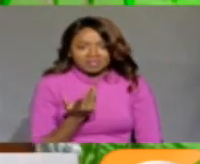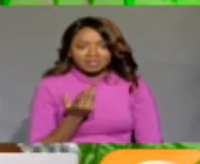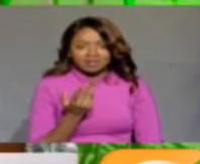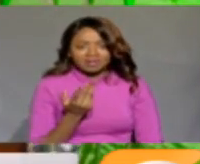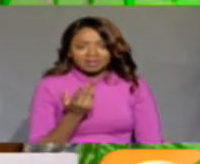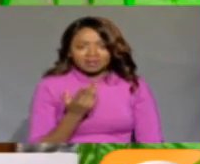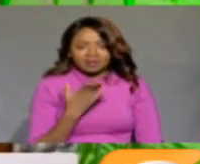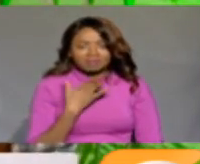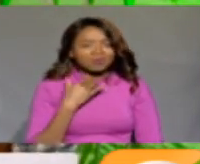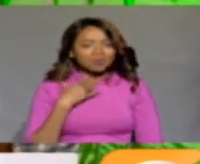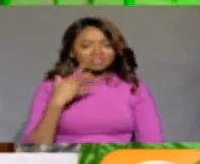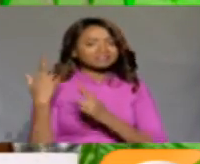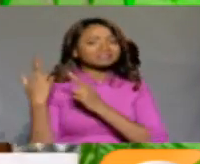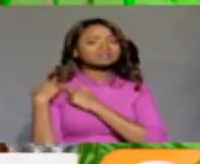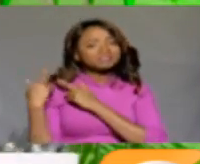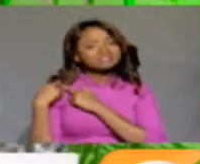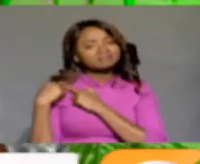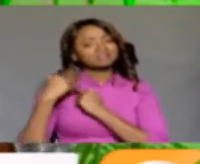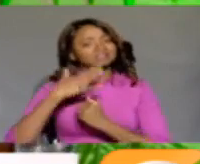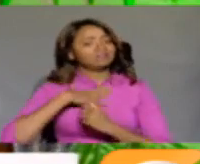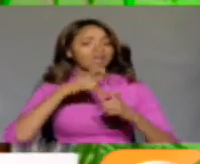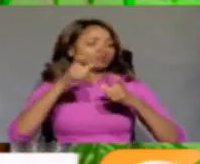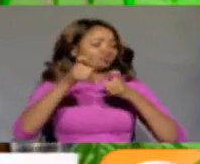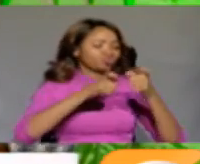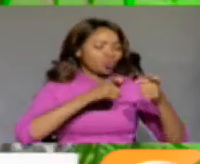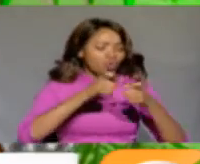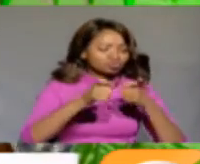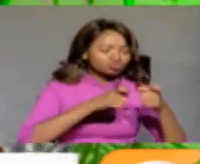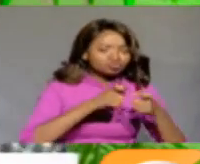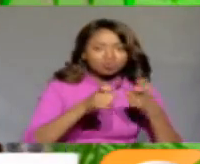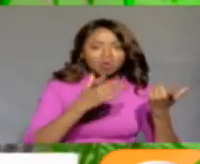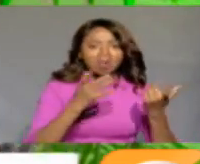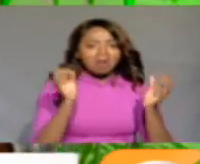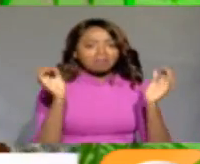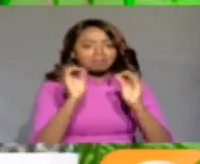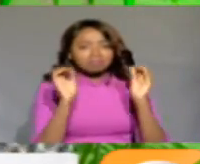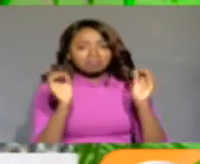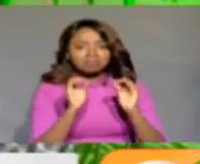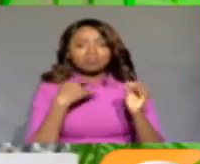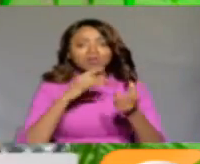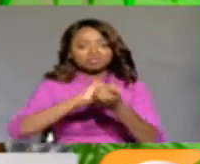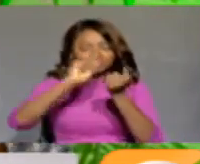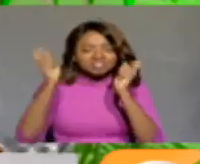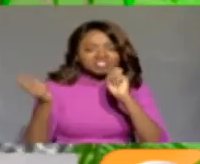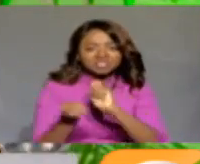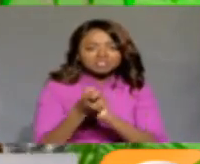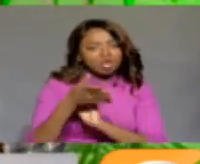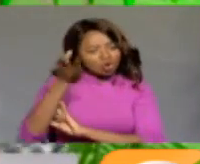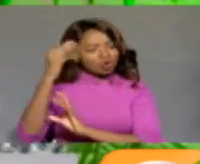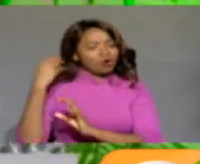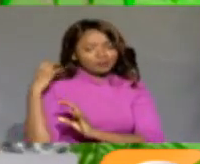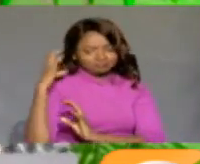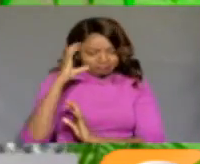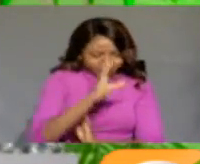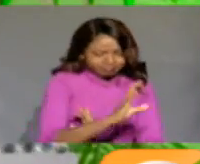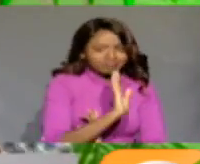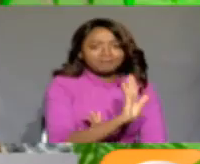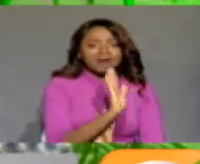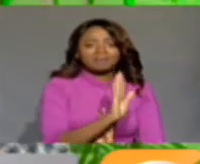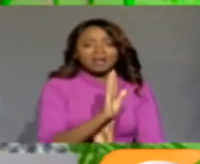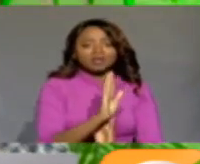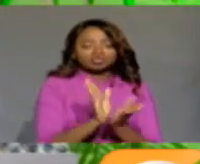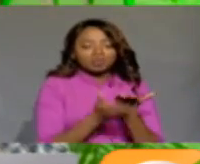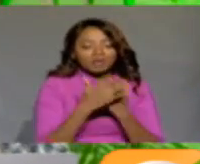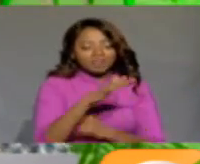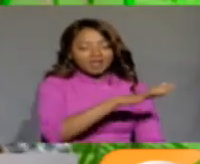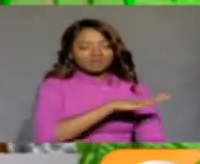to take the societal responsibility that is vested upon us by God to ensure that the environment we live in